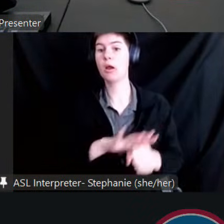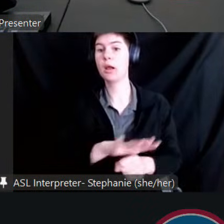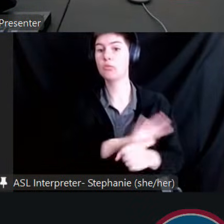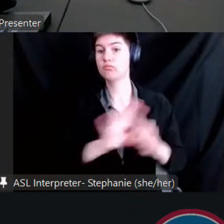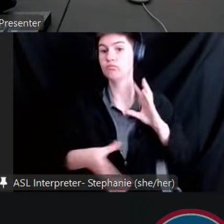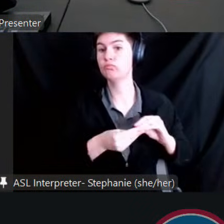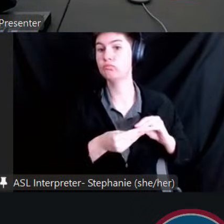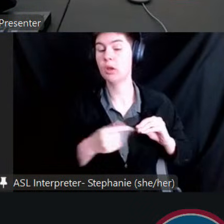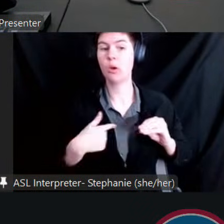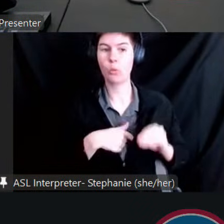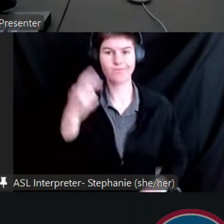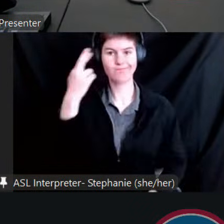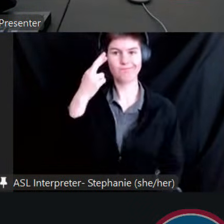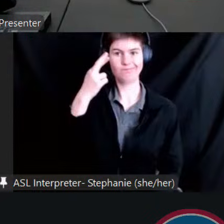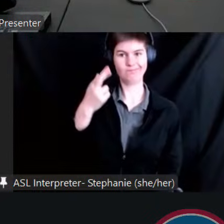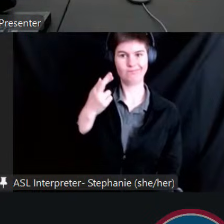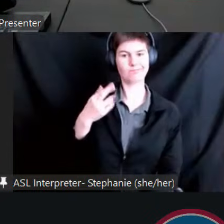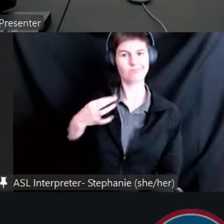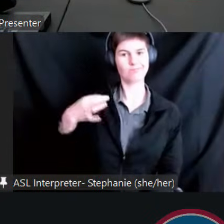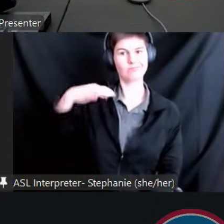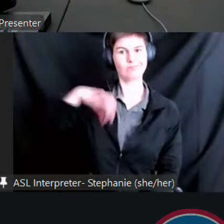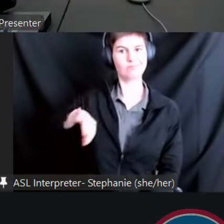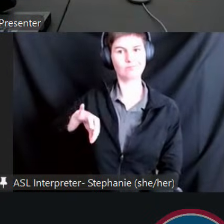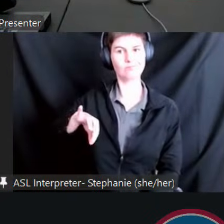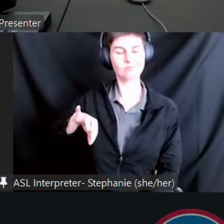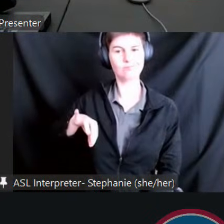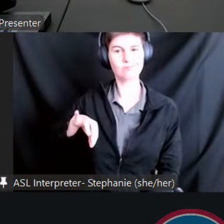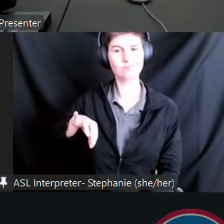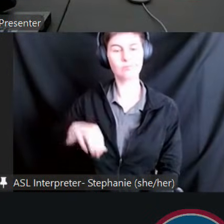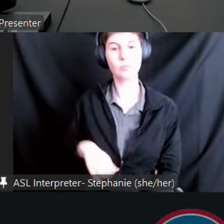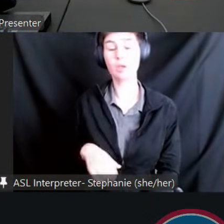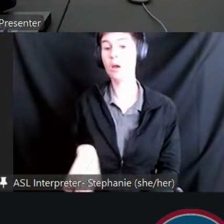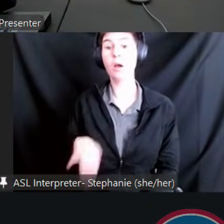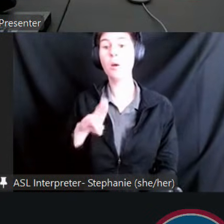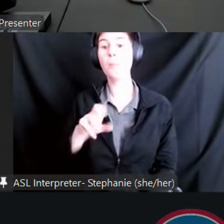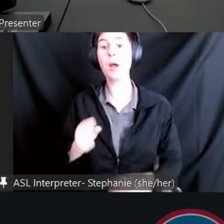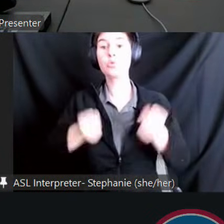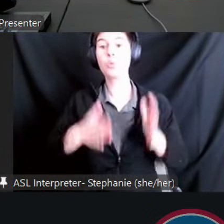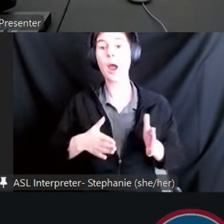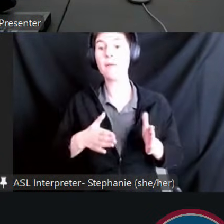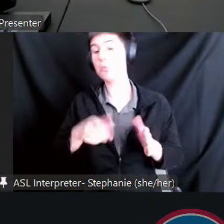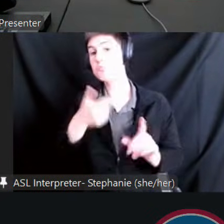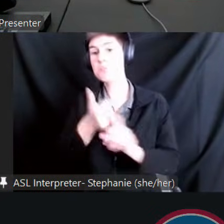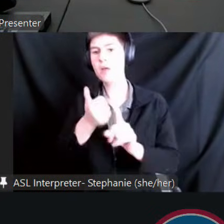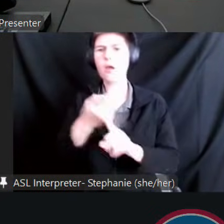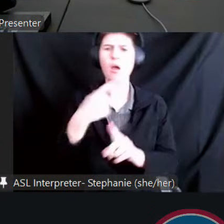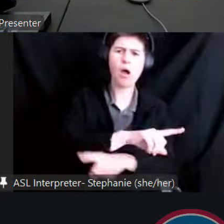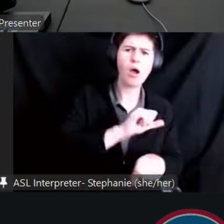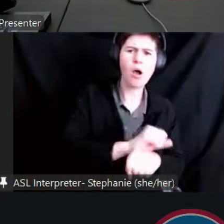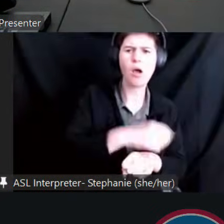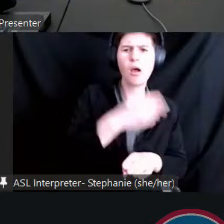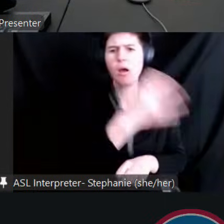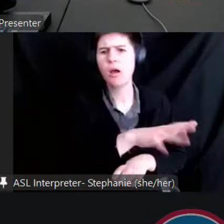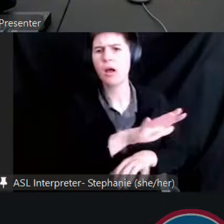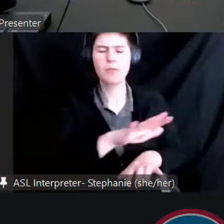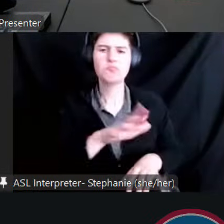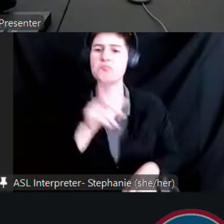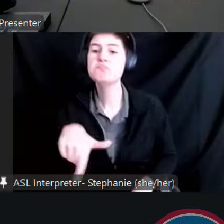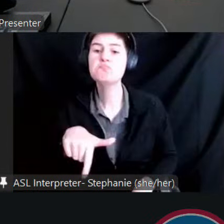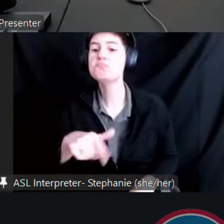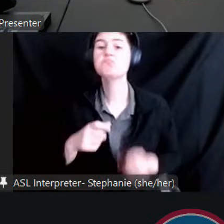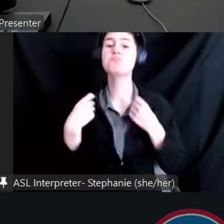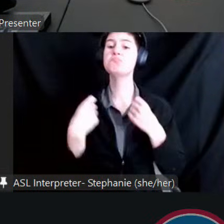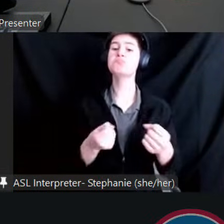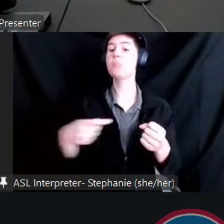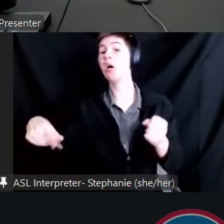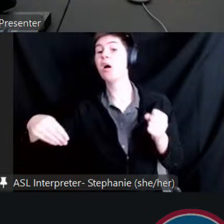bus infrastructure components we're putting in. The bus operator doesn't have to do anything. It just happens automatically and the tickets go through the